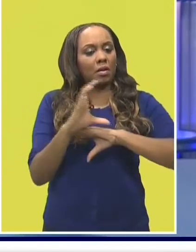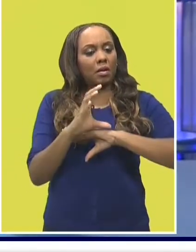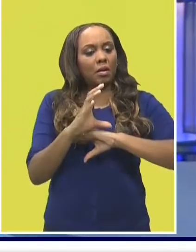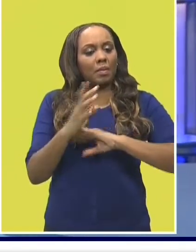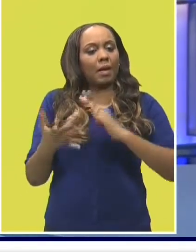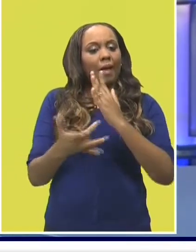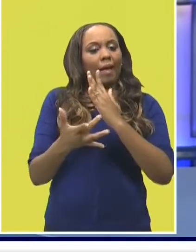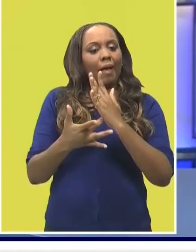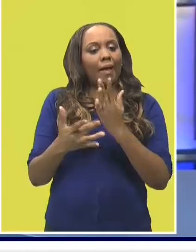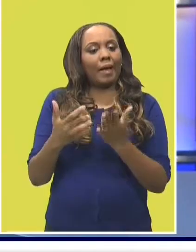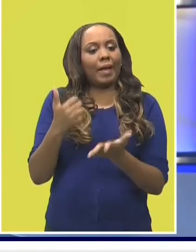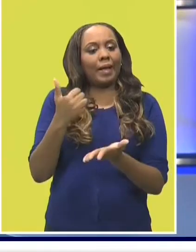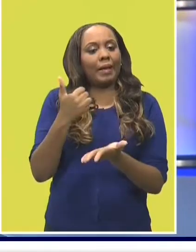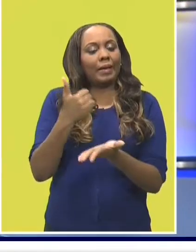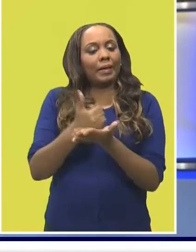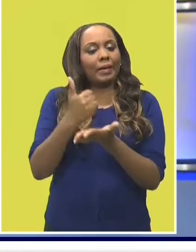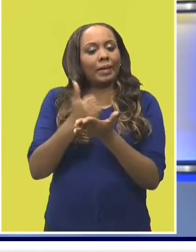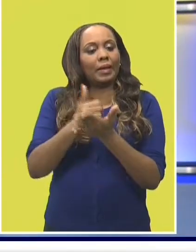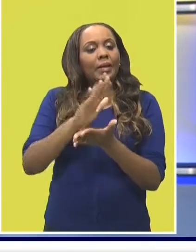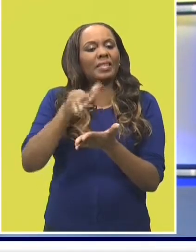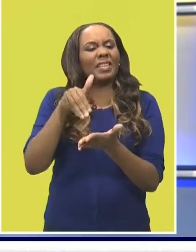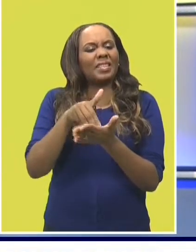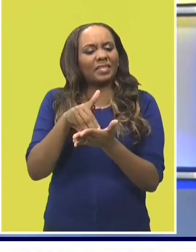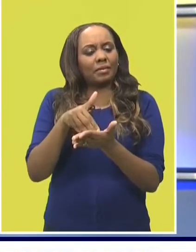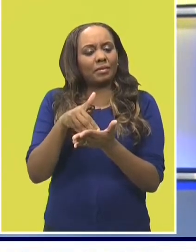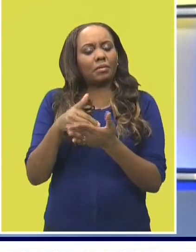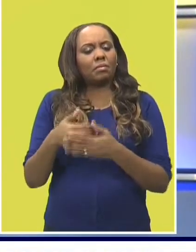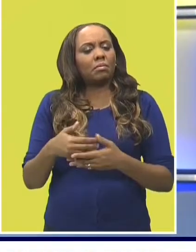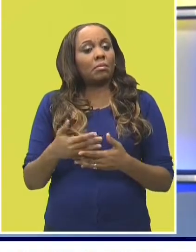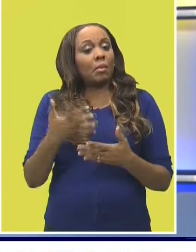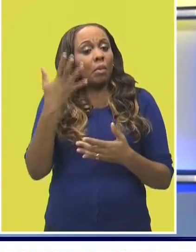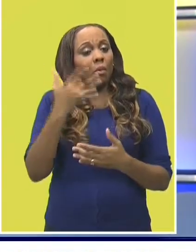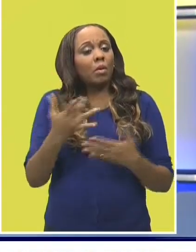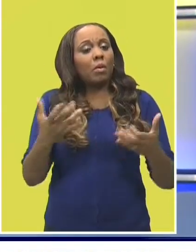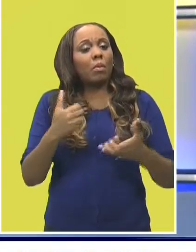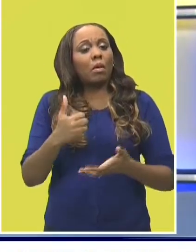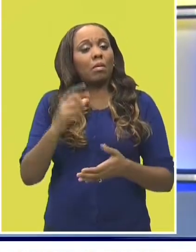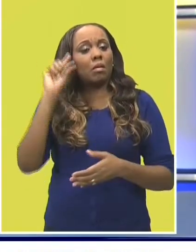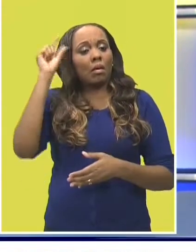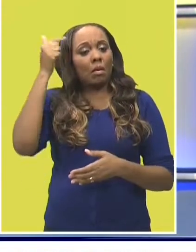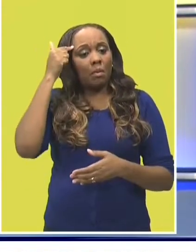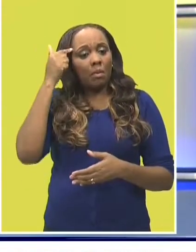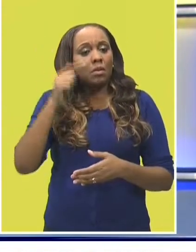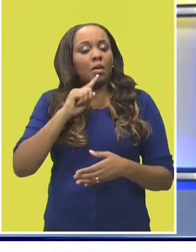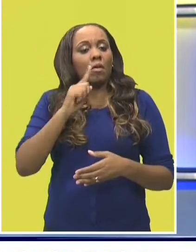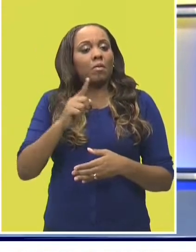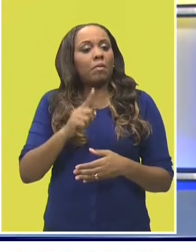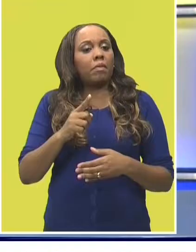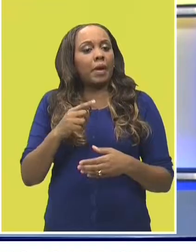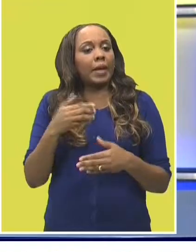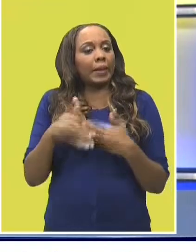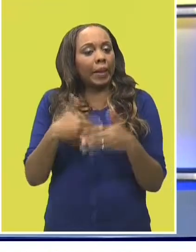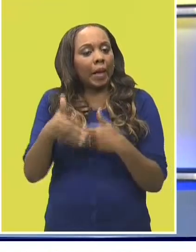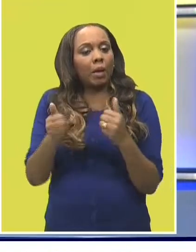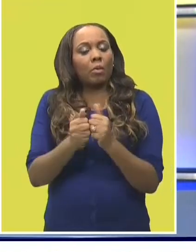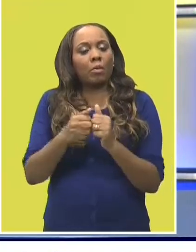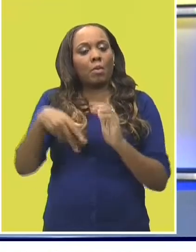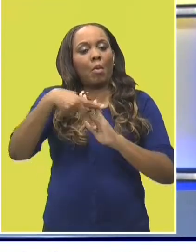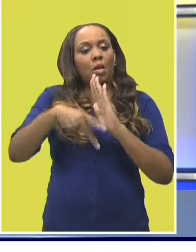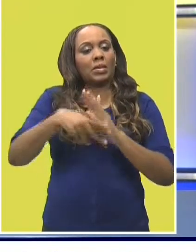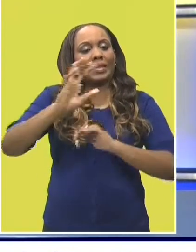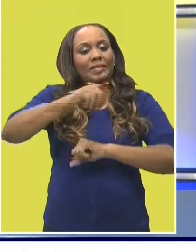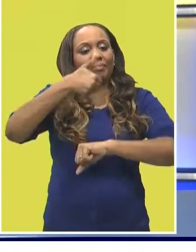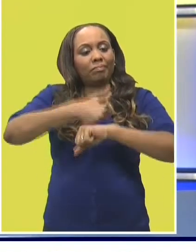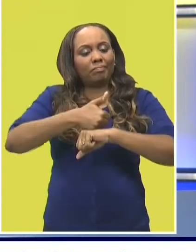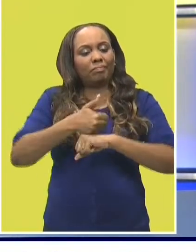Regional Technical Assistance Center, or CARTAC, in helping government to fast-track the policy reforms implementation process. The